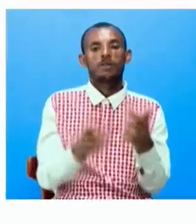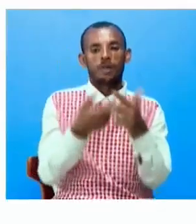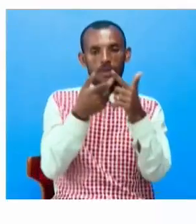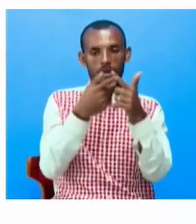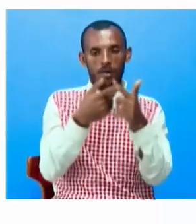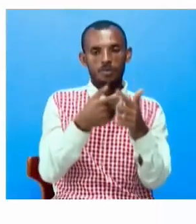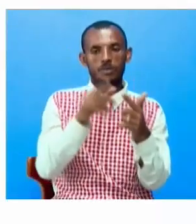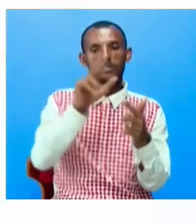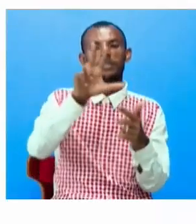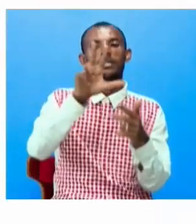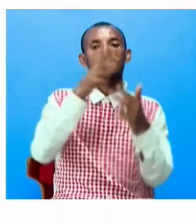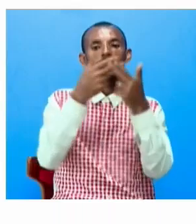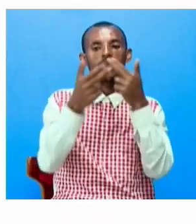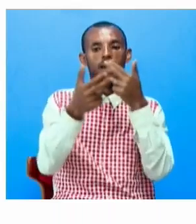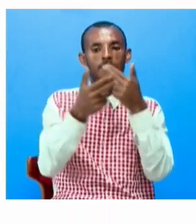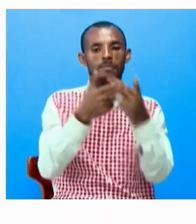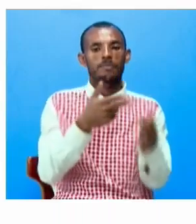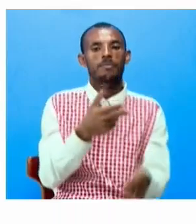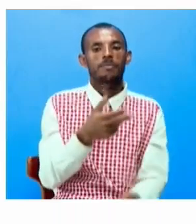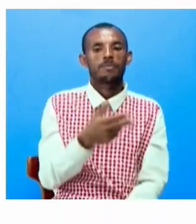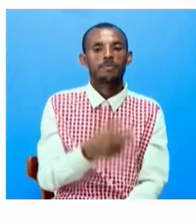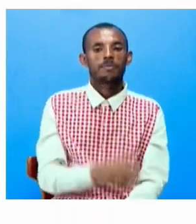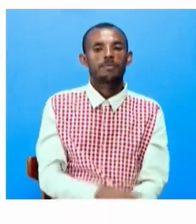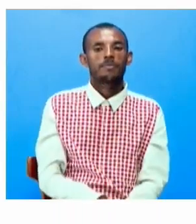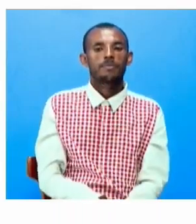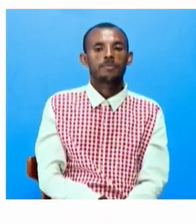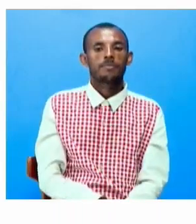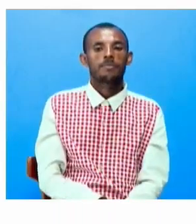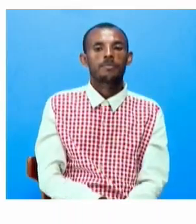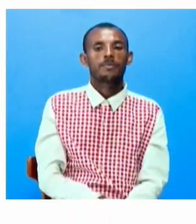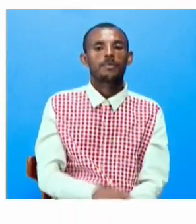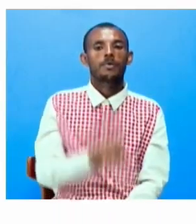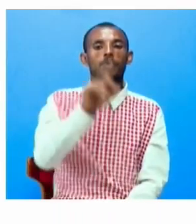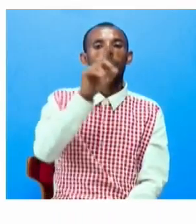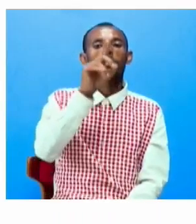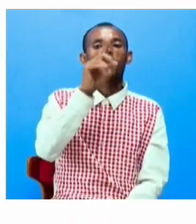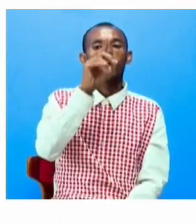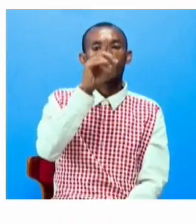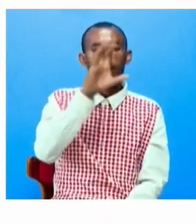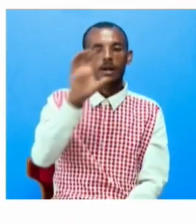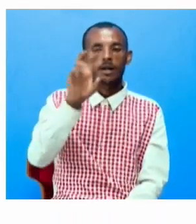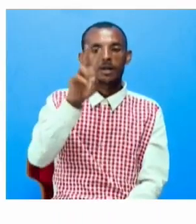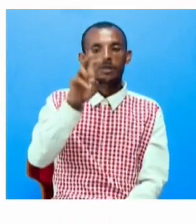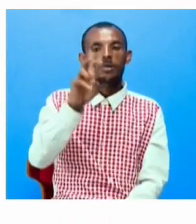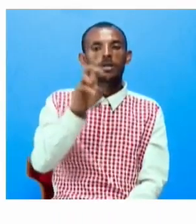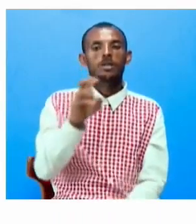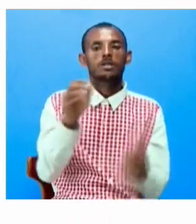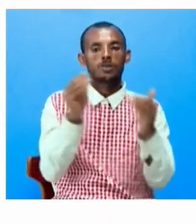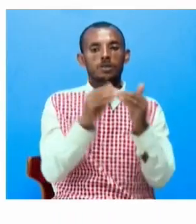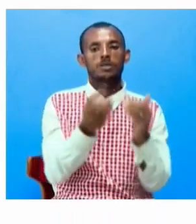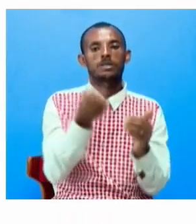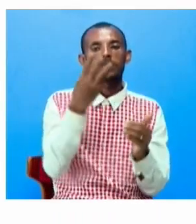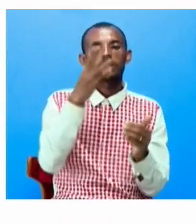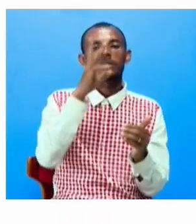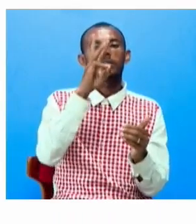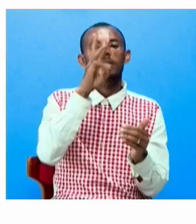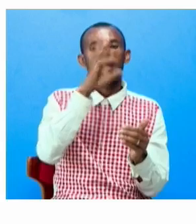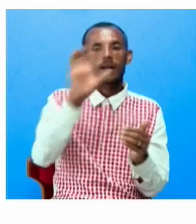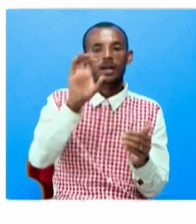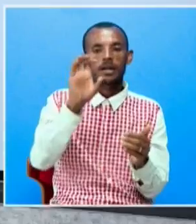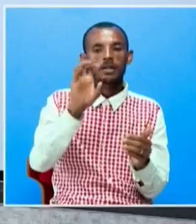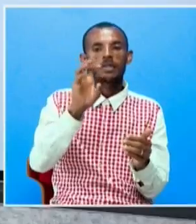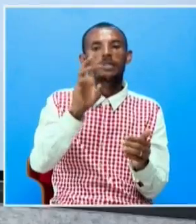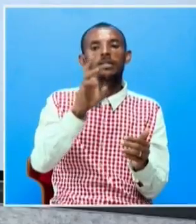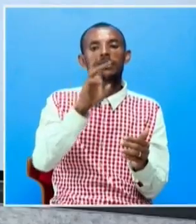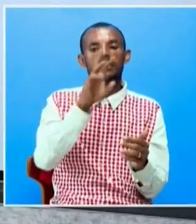by 3. 3 times 120 gives you 360.